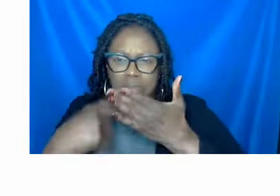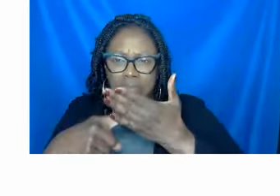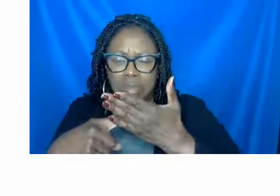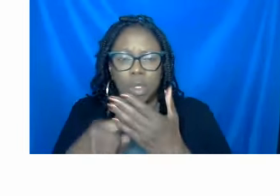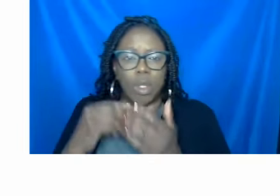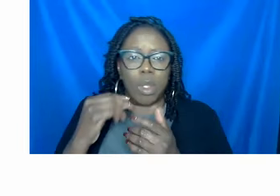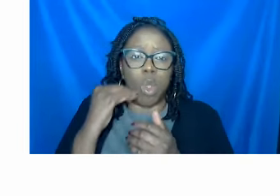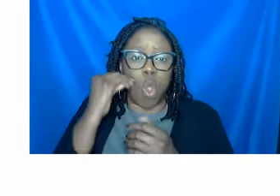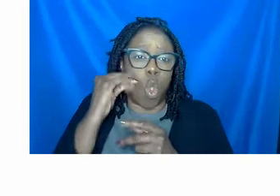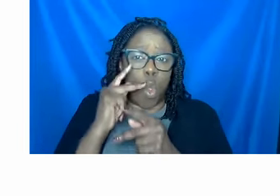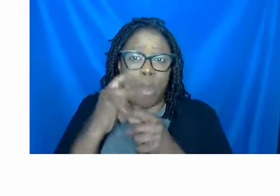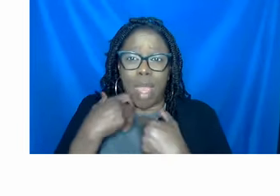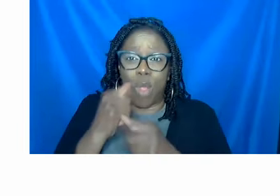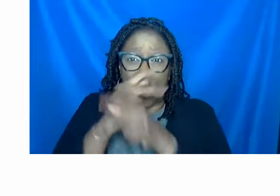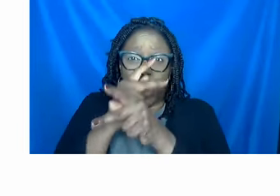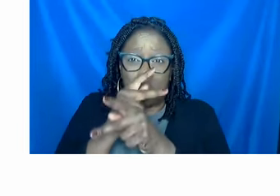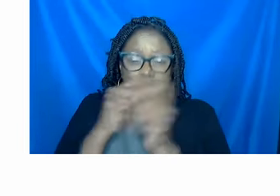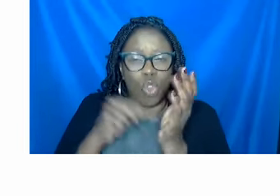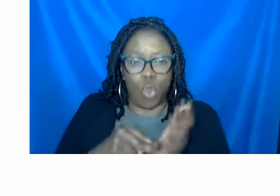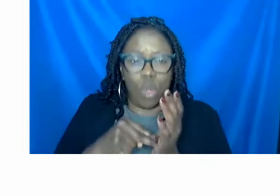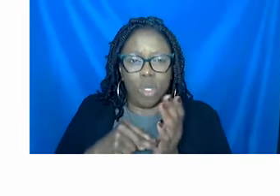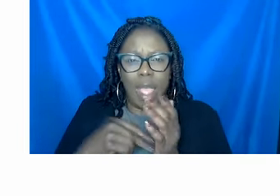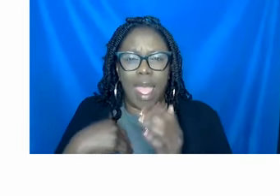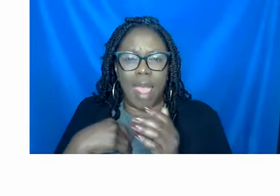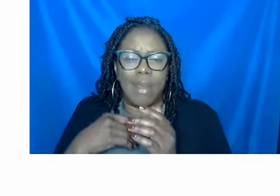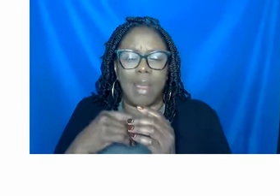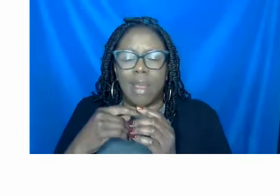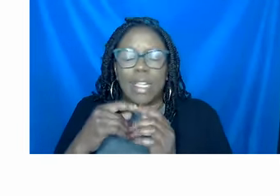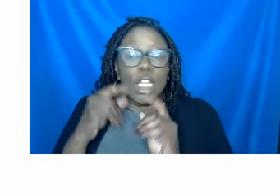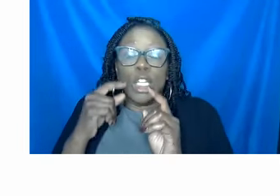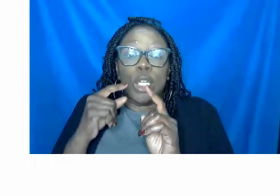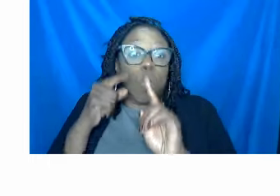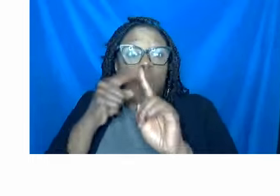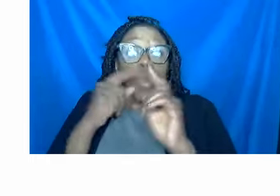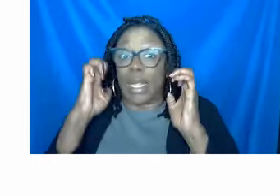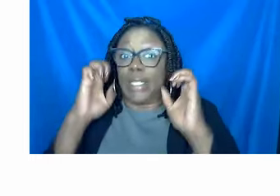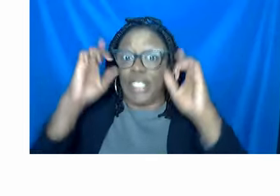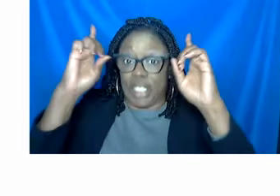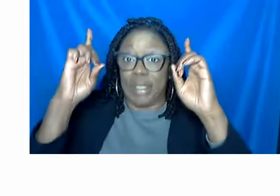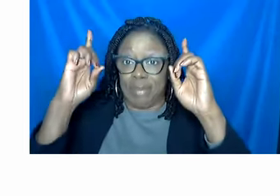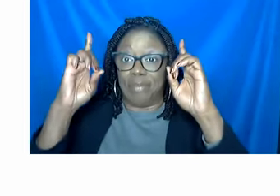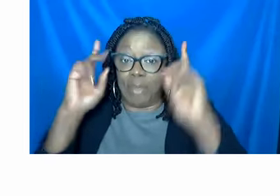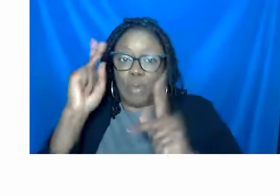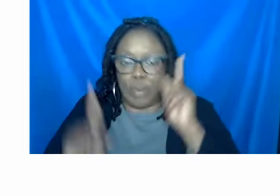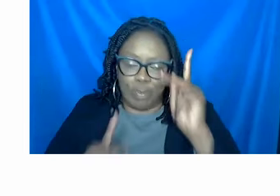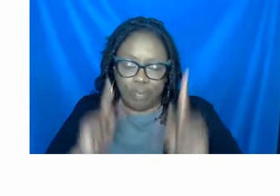nurses have one aspect of educating as their role as educators, to kind of think about